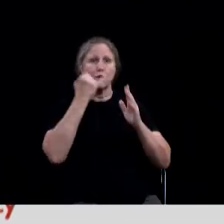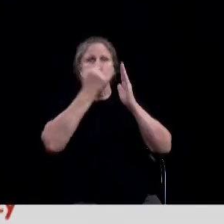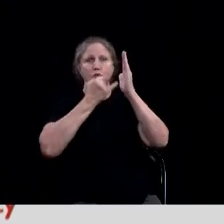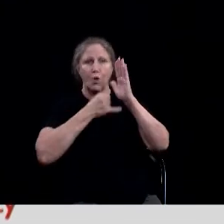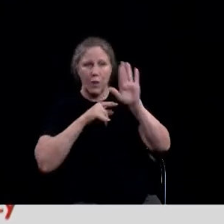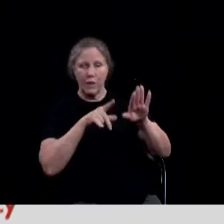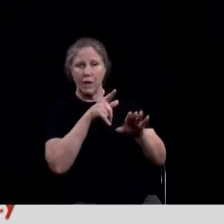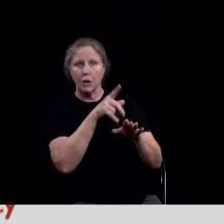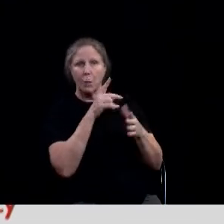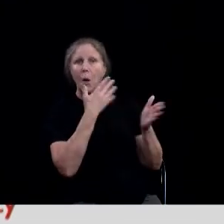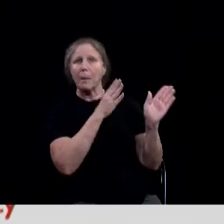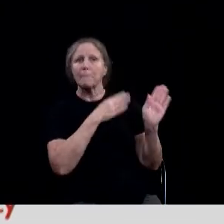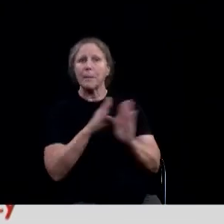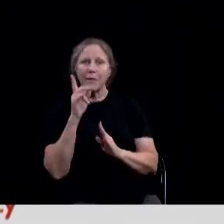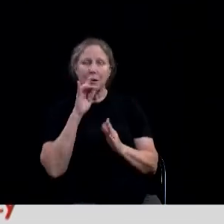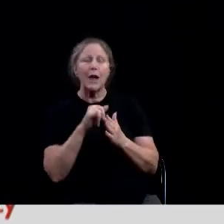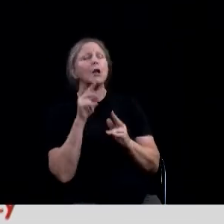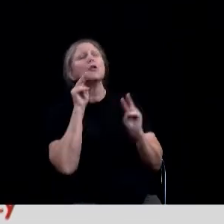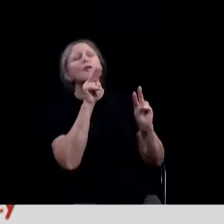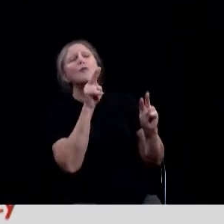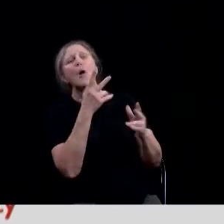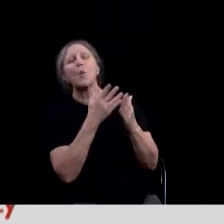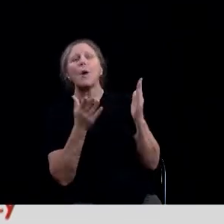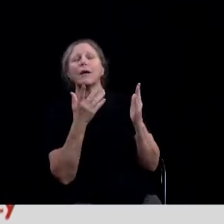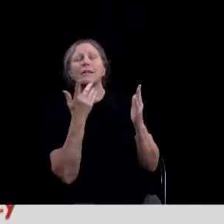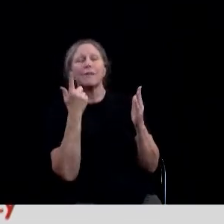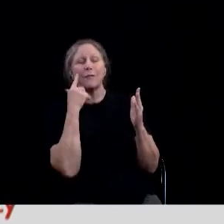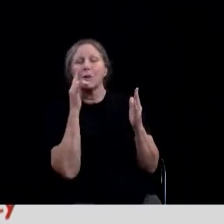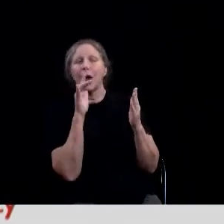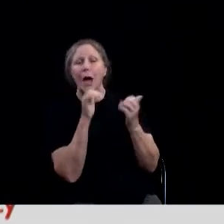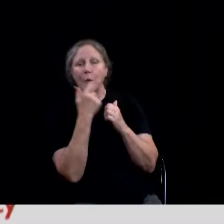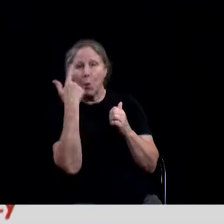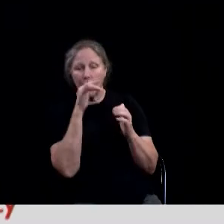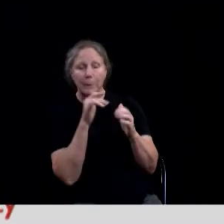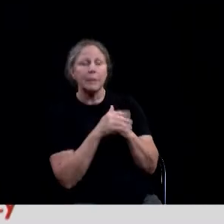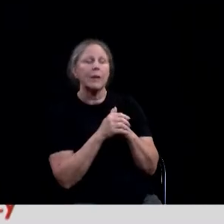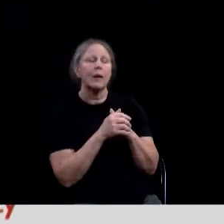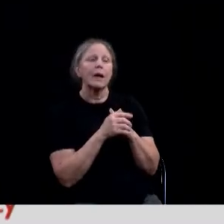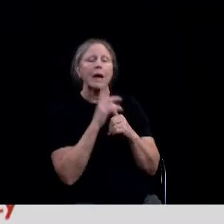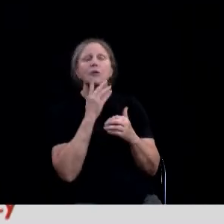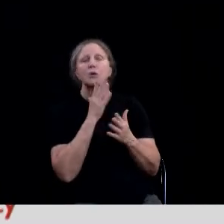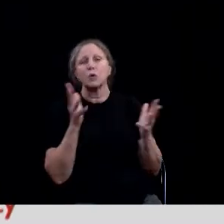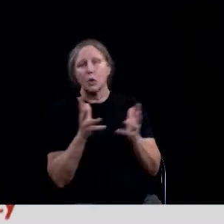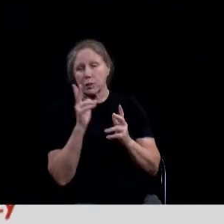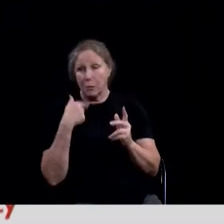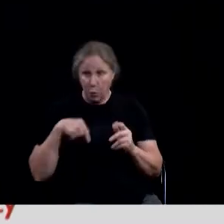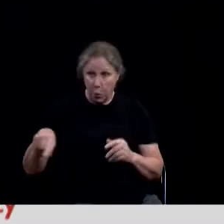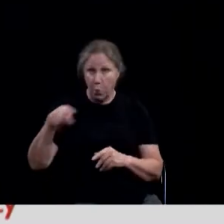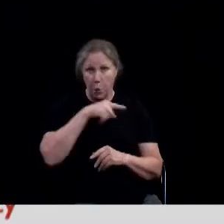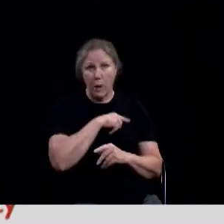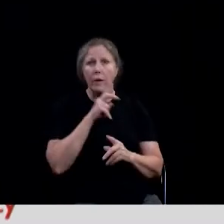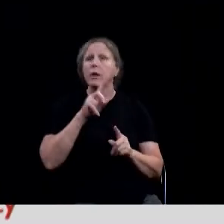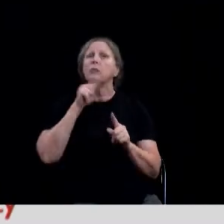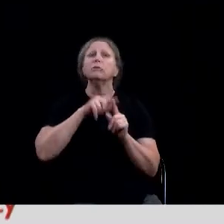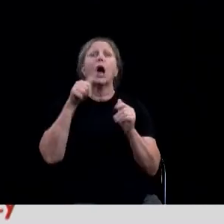plan is for that, and to encourage us that as we look at other things, development citywide, that we have a continued focus